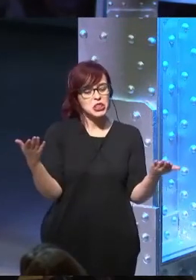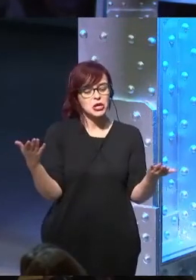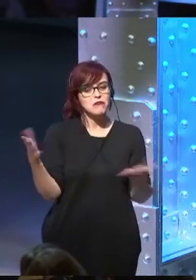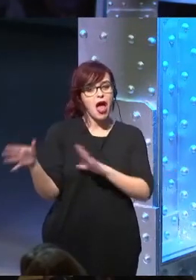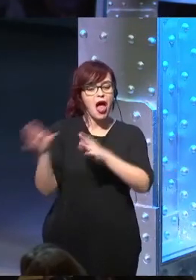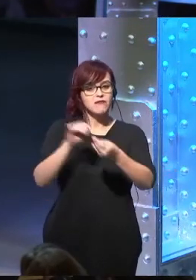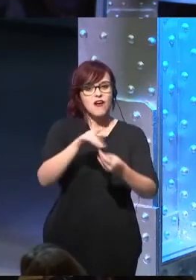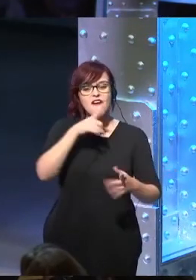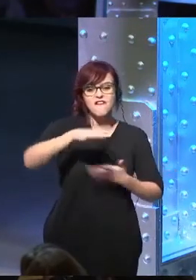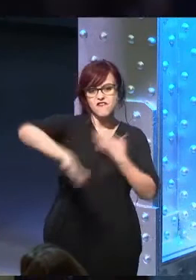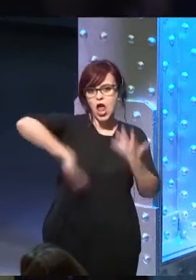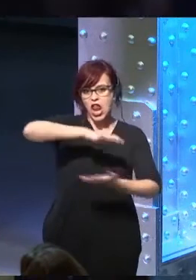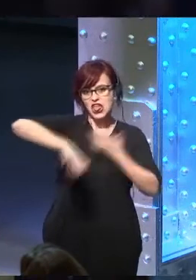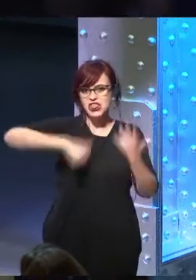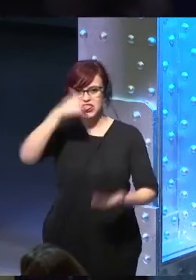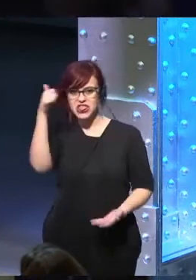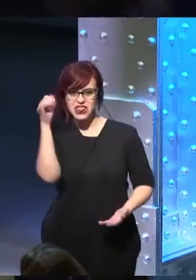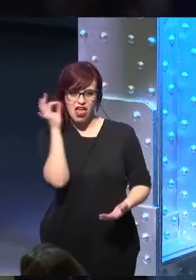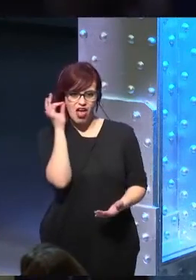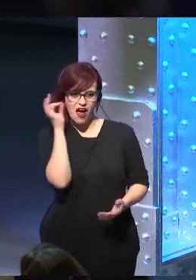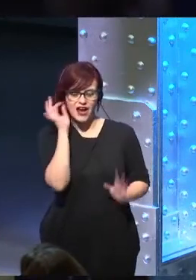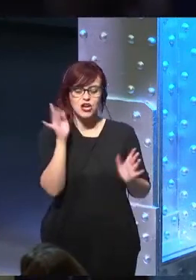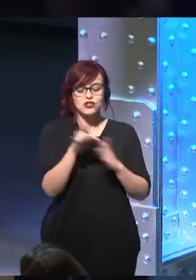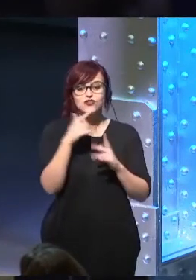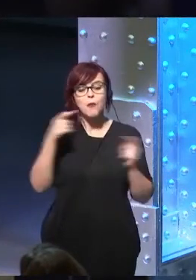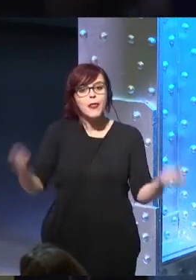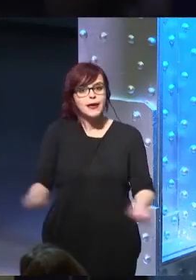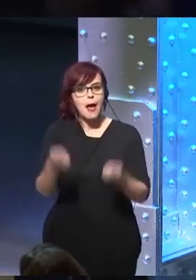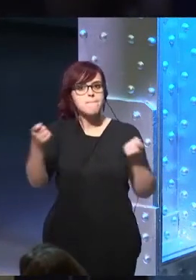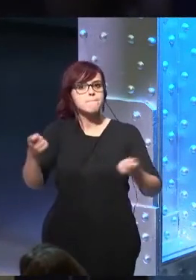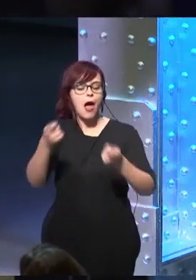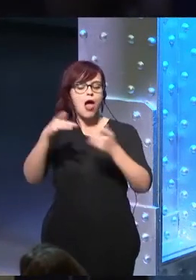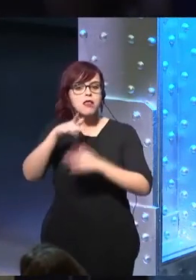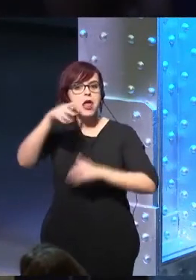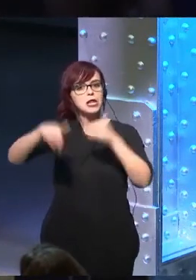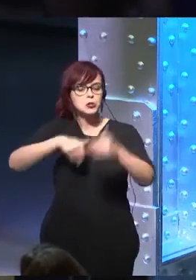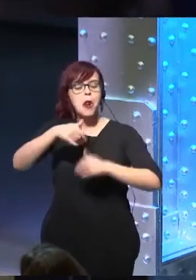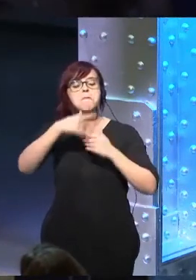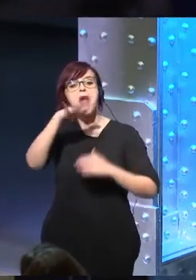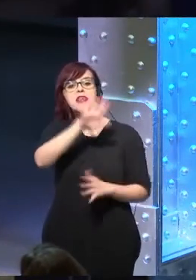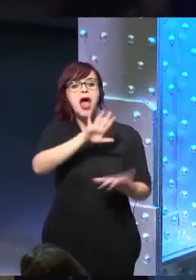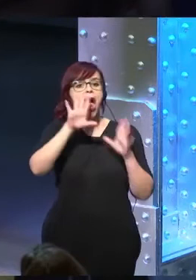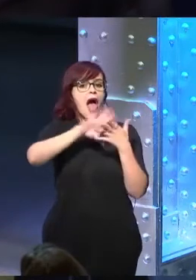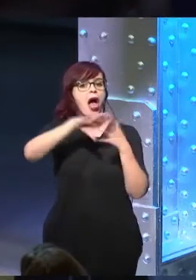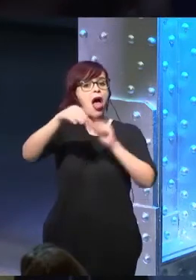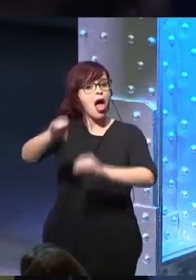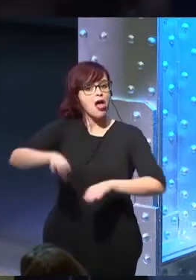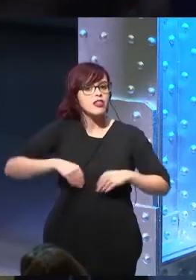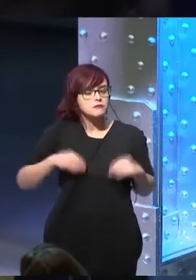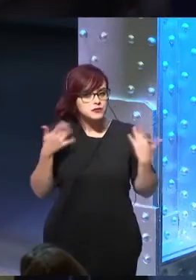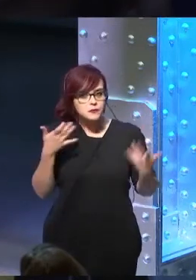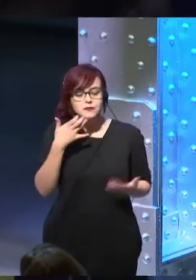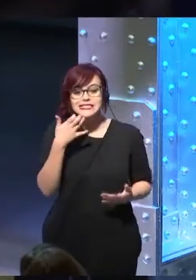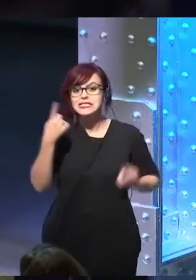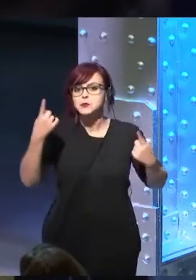gendered violence as part of an election campaign. If you were ever doubtful, I